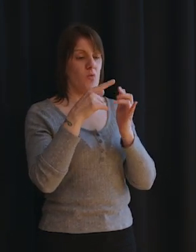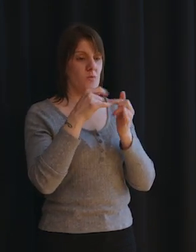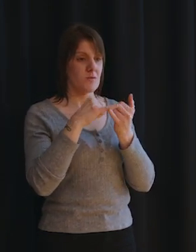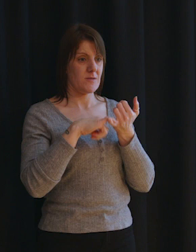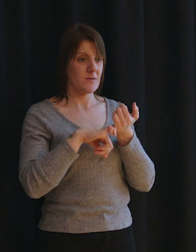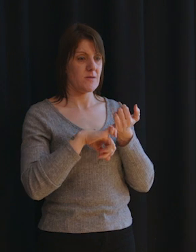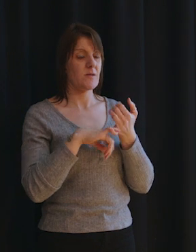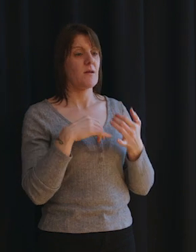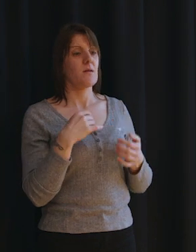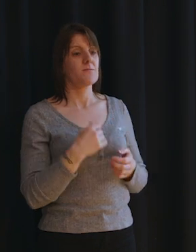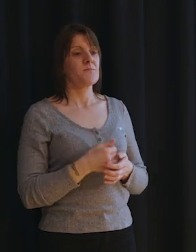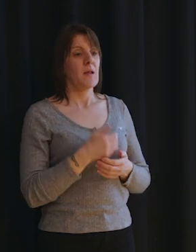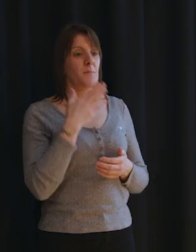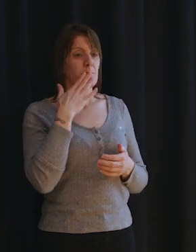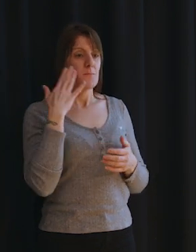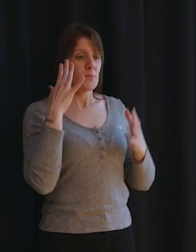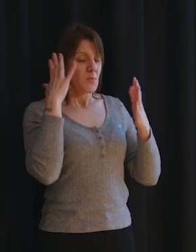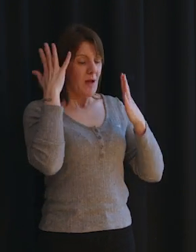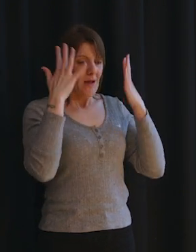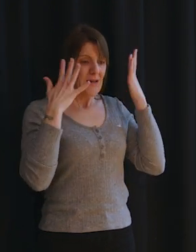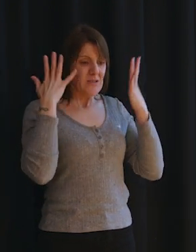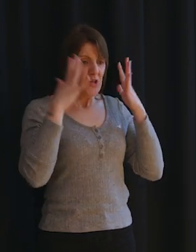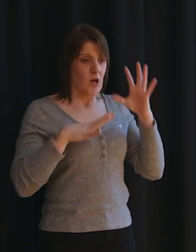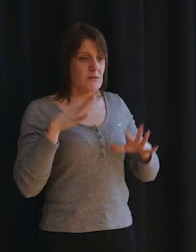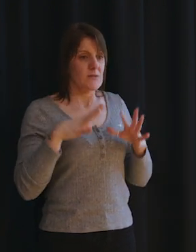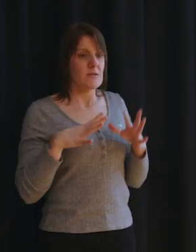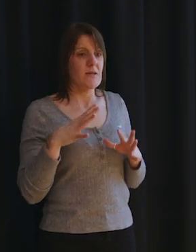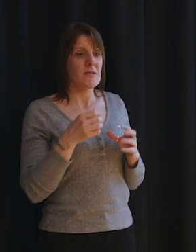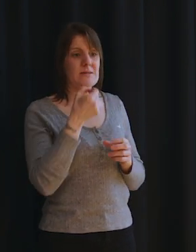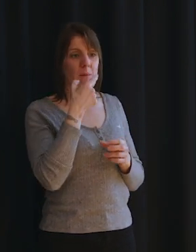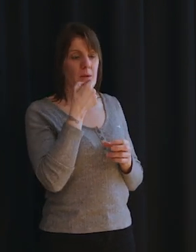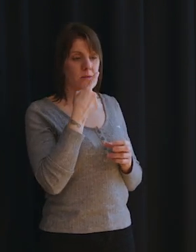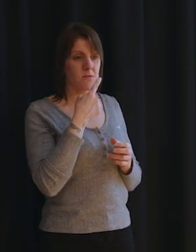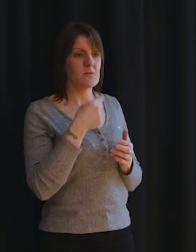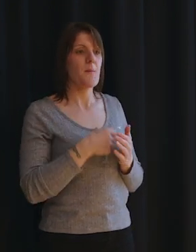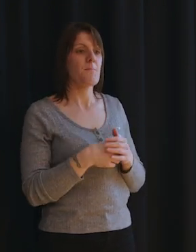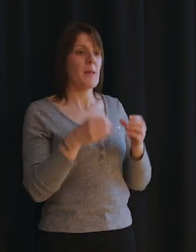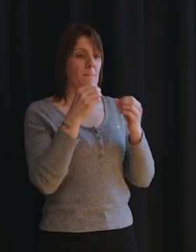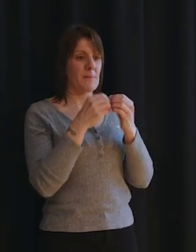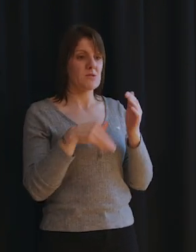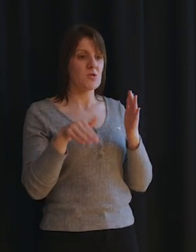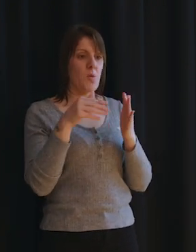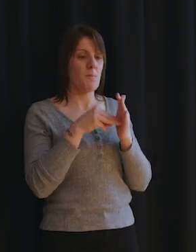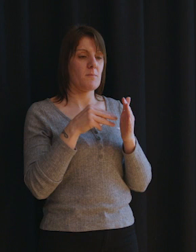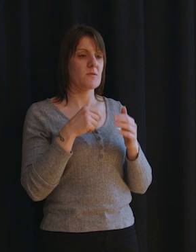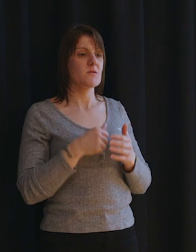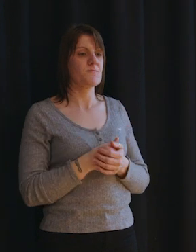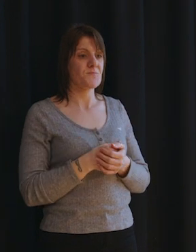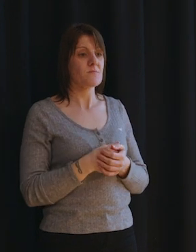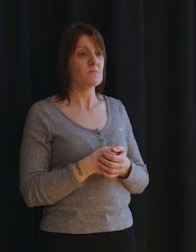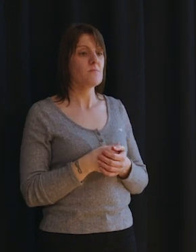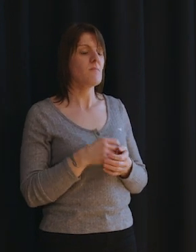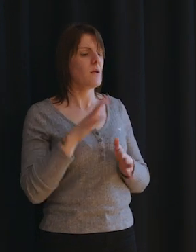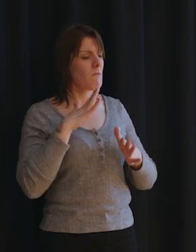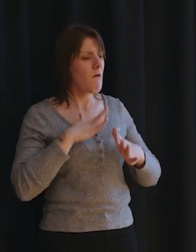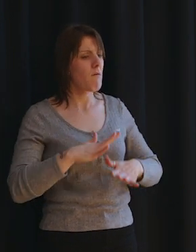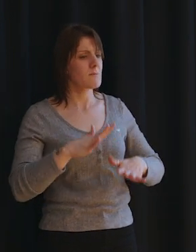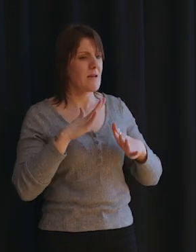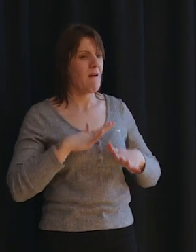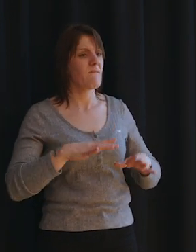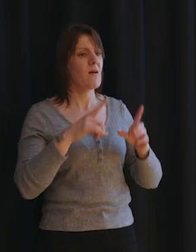medication. Someone who's stressed by ADHD symptoms may use benzos again to calm down because of the effects. Again, this isn't